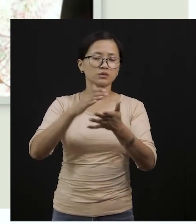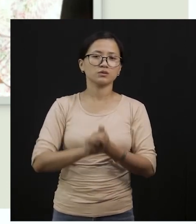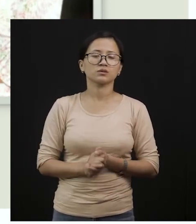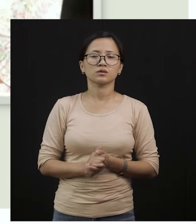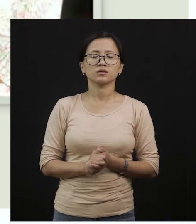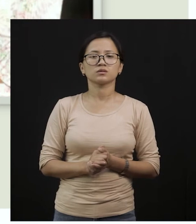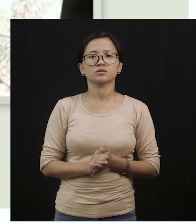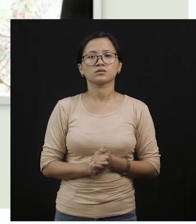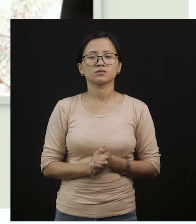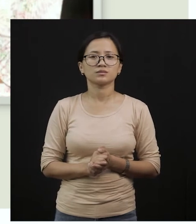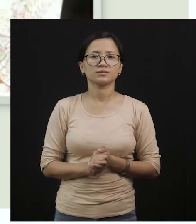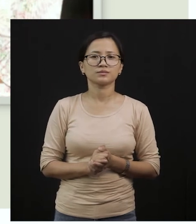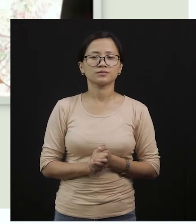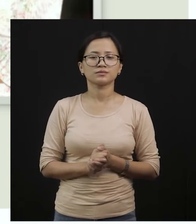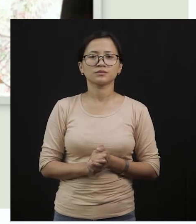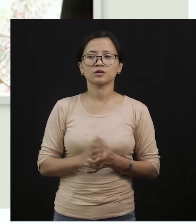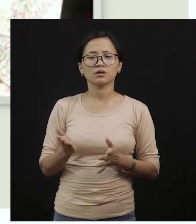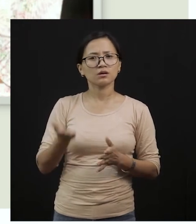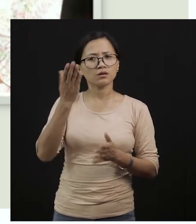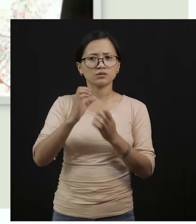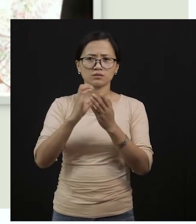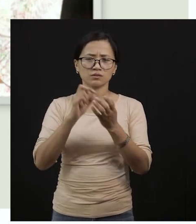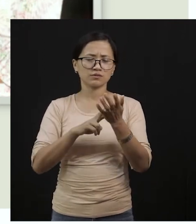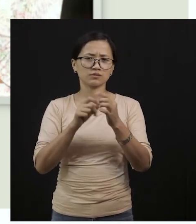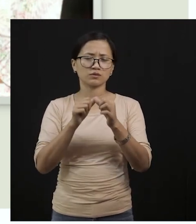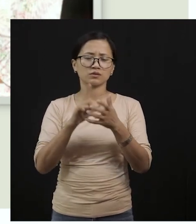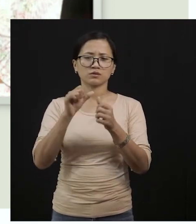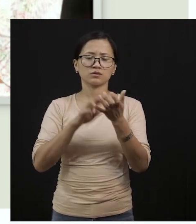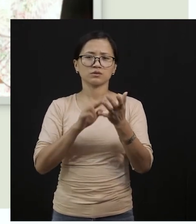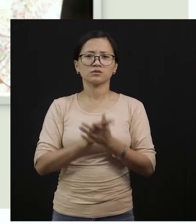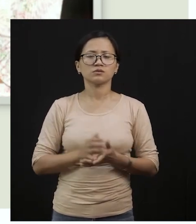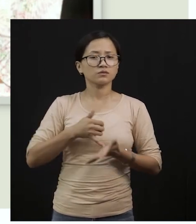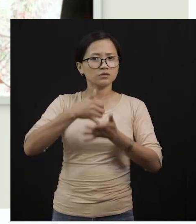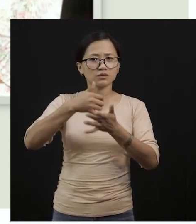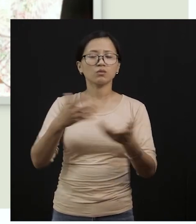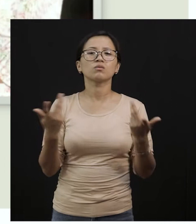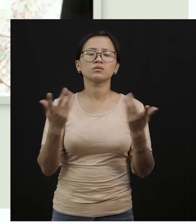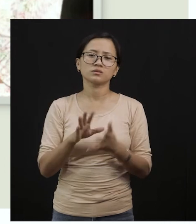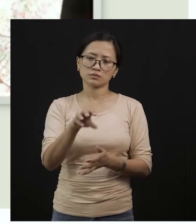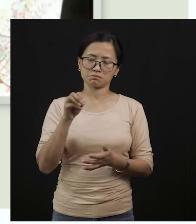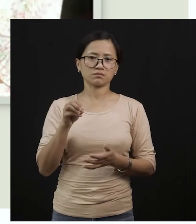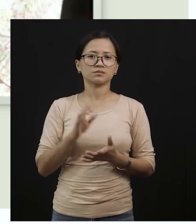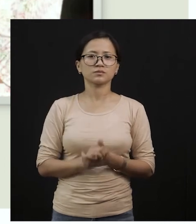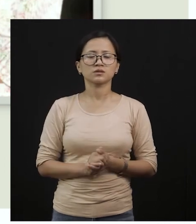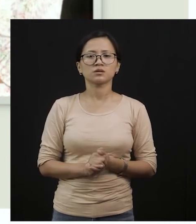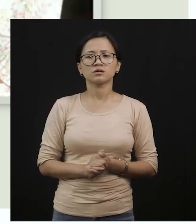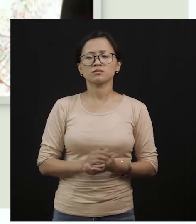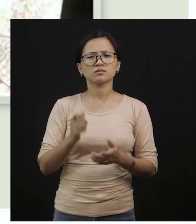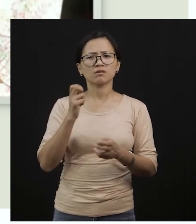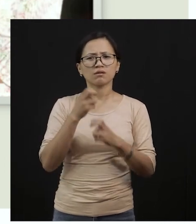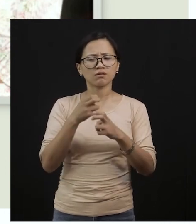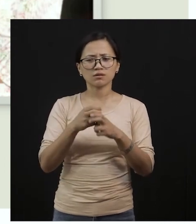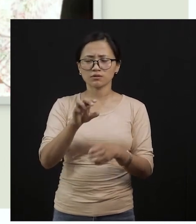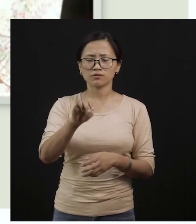of the Bharat Ratna, right? The highest civilian award in India, and she got that. And why won't she get it, isn't it? We can hardly